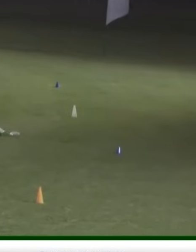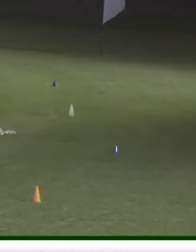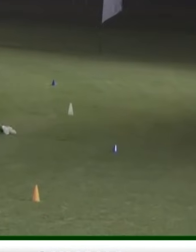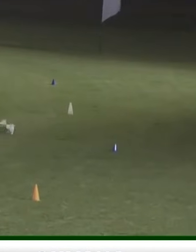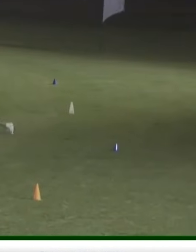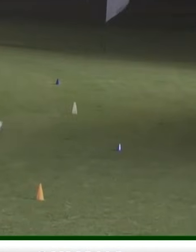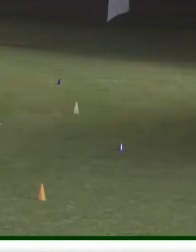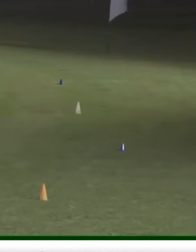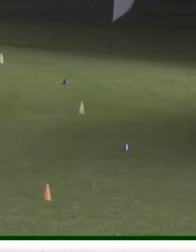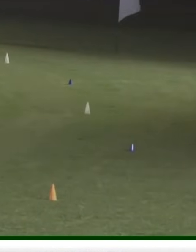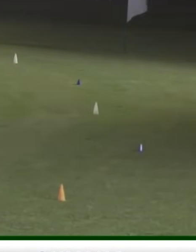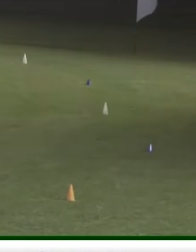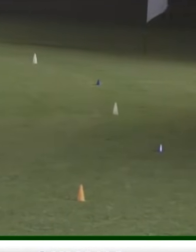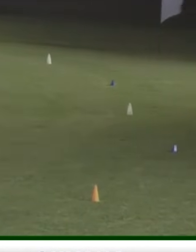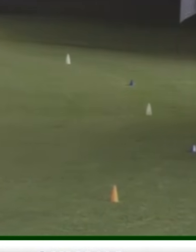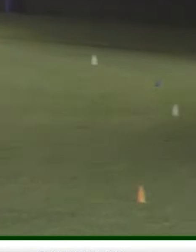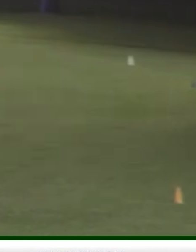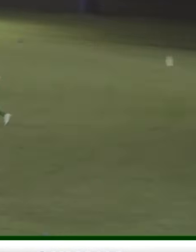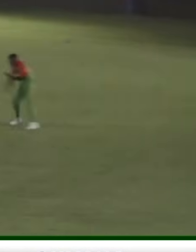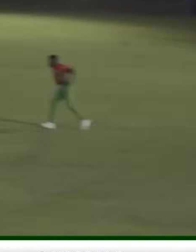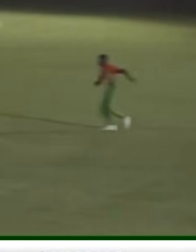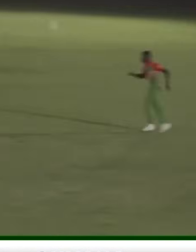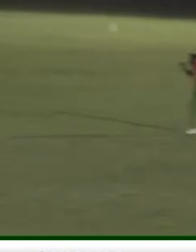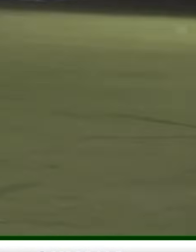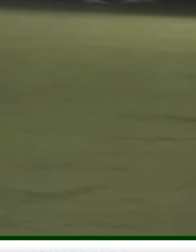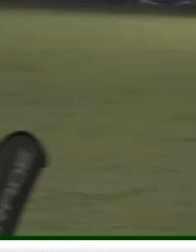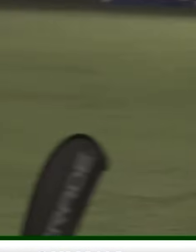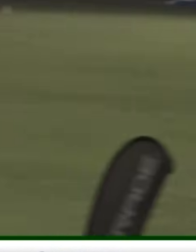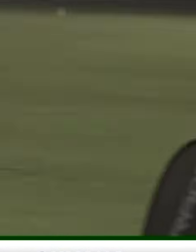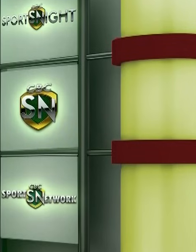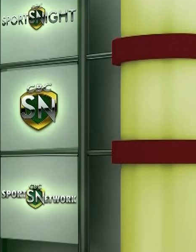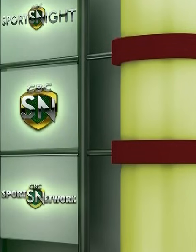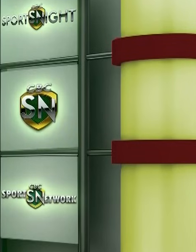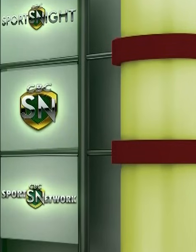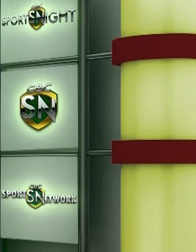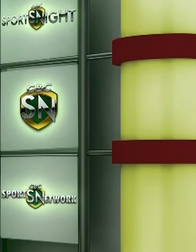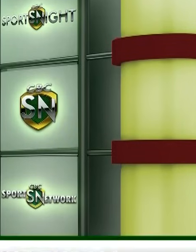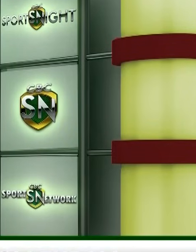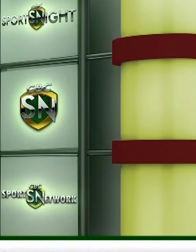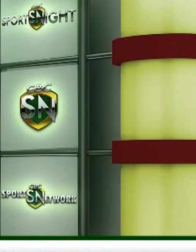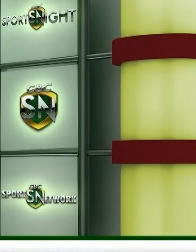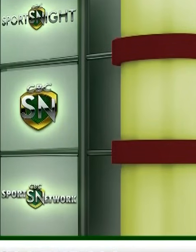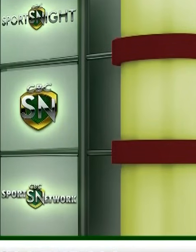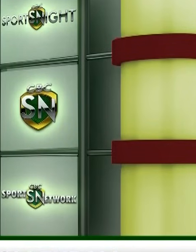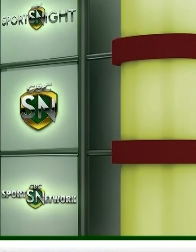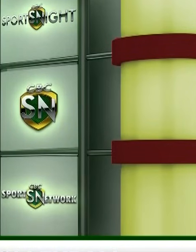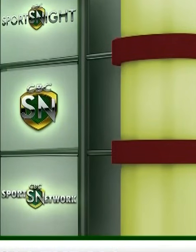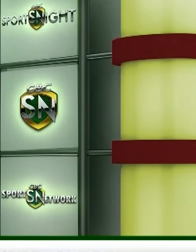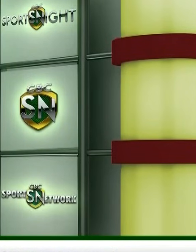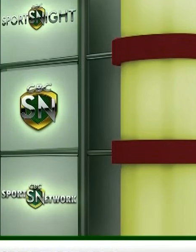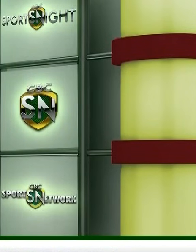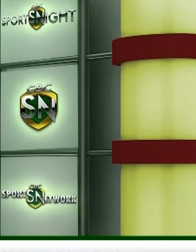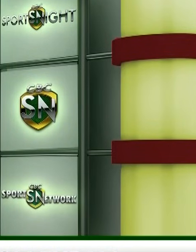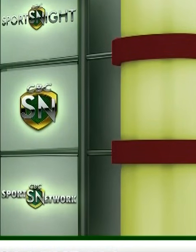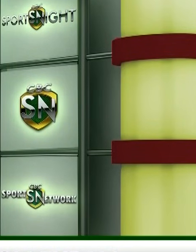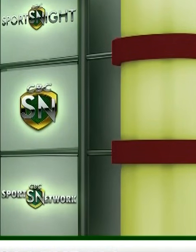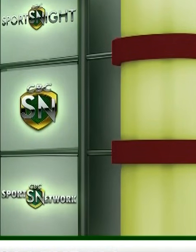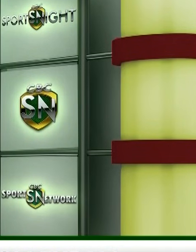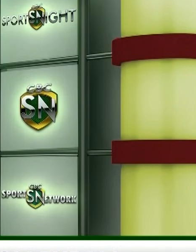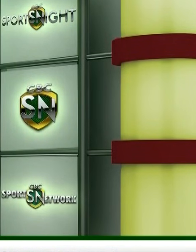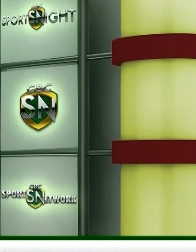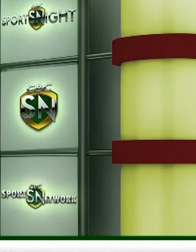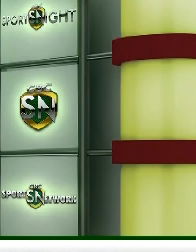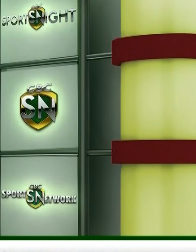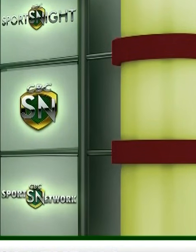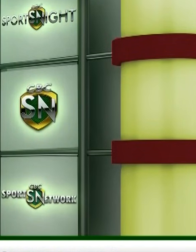the innings to make an unbeaten 80 that included 8 fours. St. Michael's School defended home turf as they got the better of Dighton